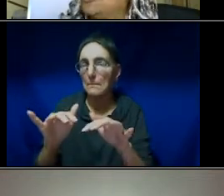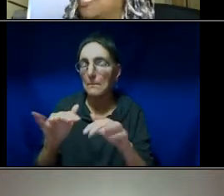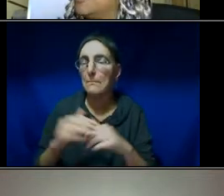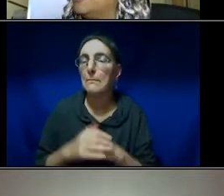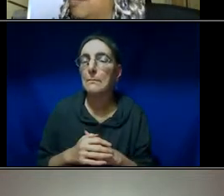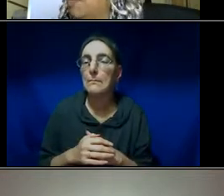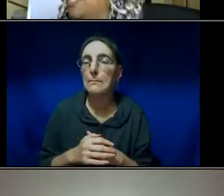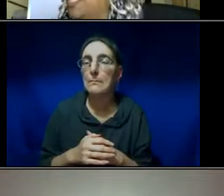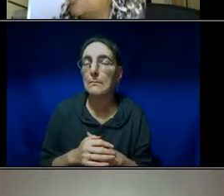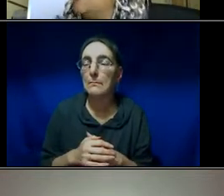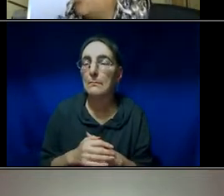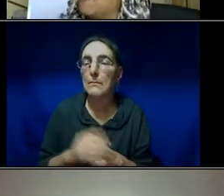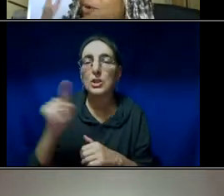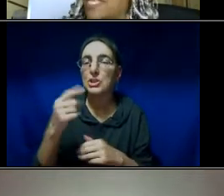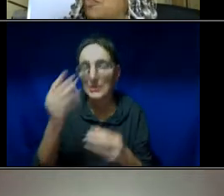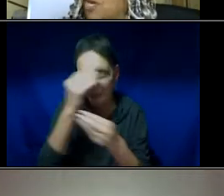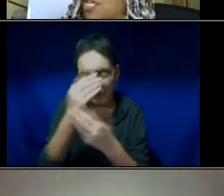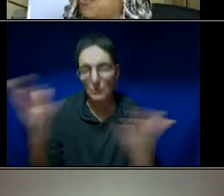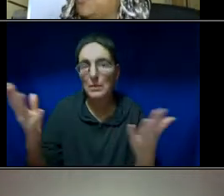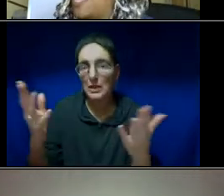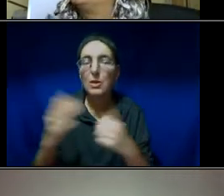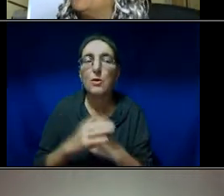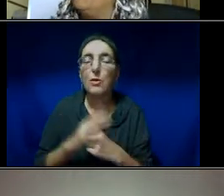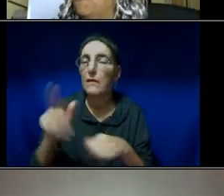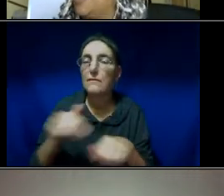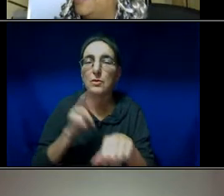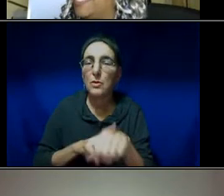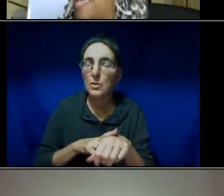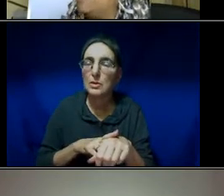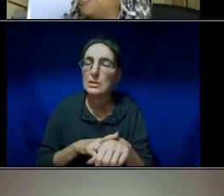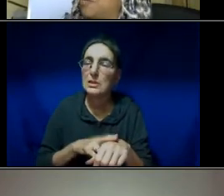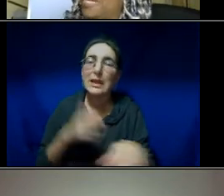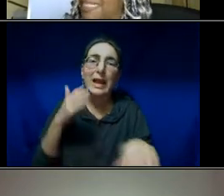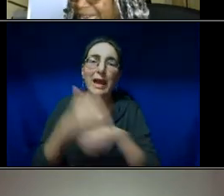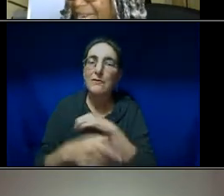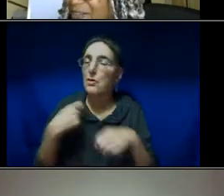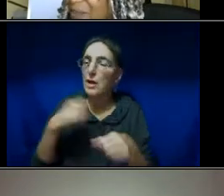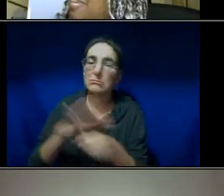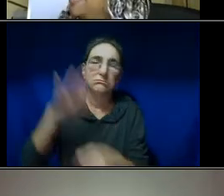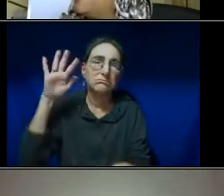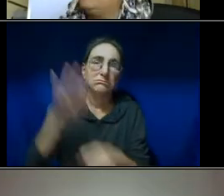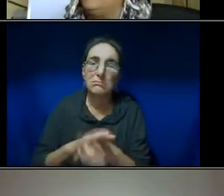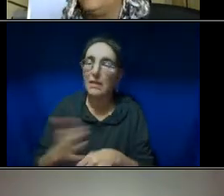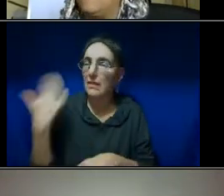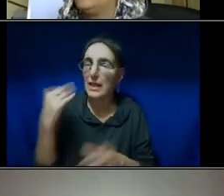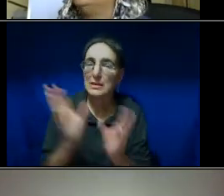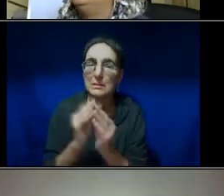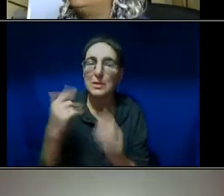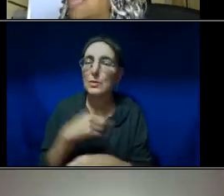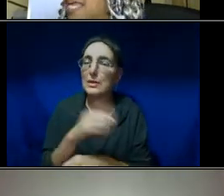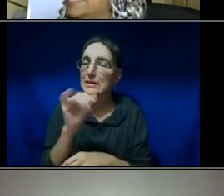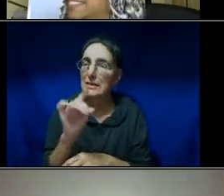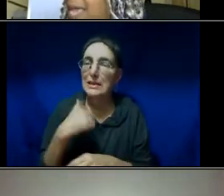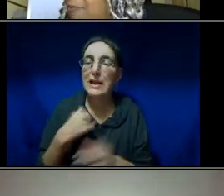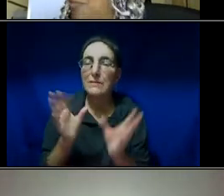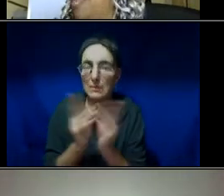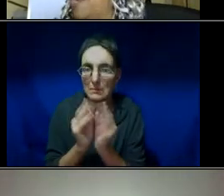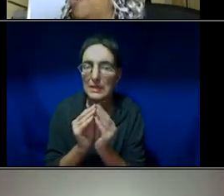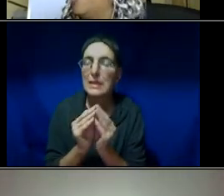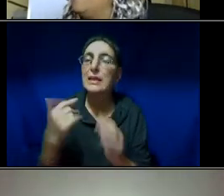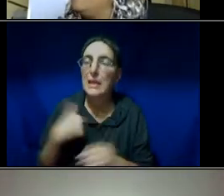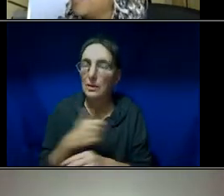You know, just to let everybody know, of course, after I threw an absolute fit at the last meeting, we did have a meeting and we got line